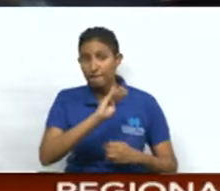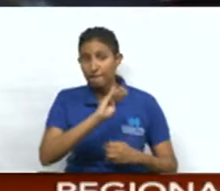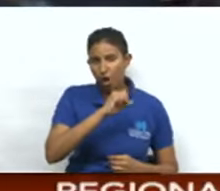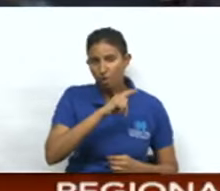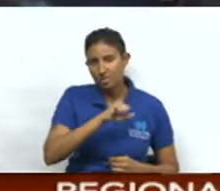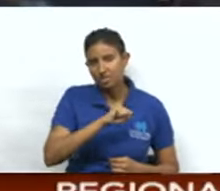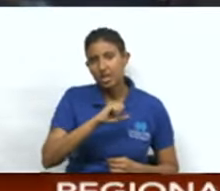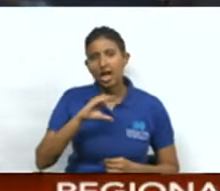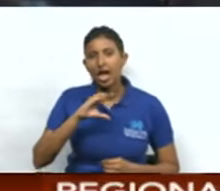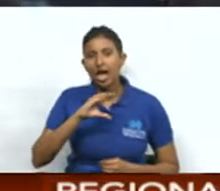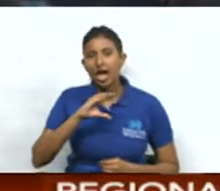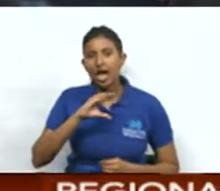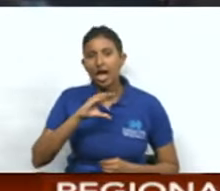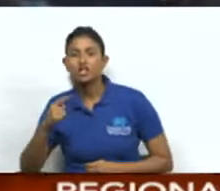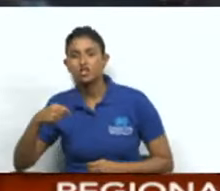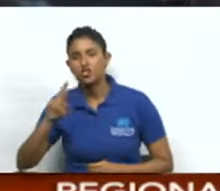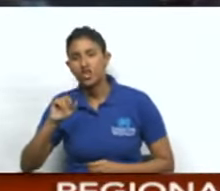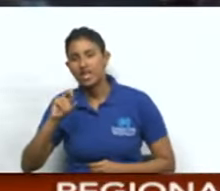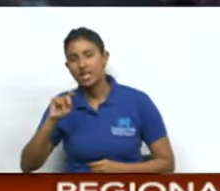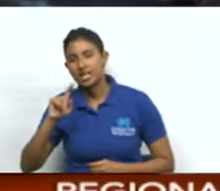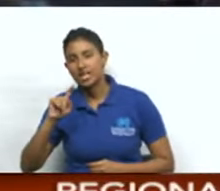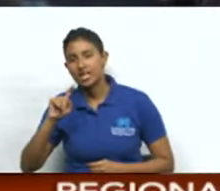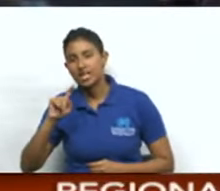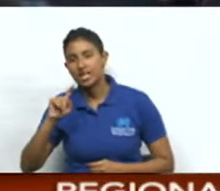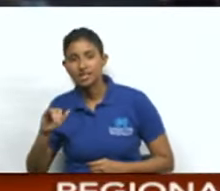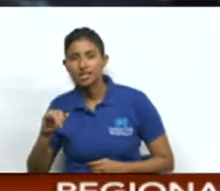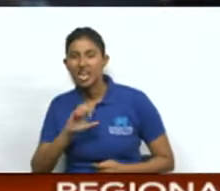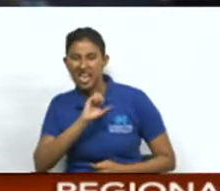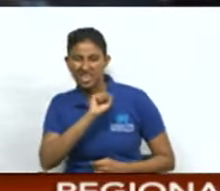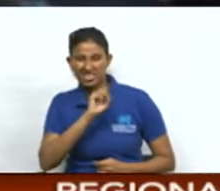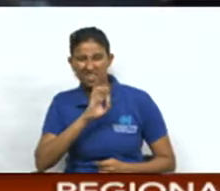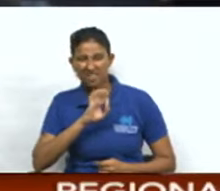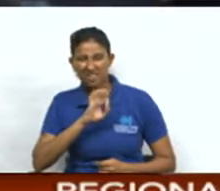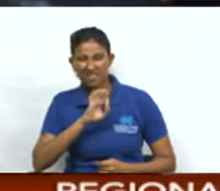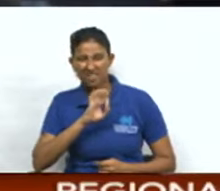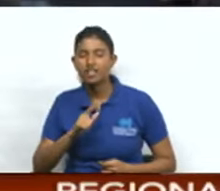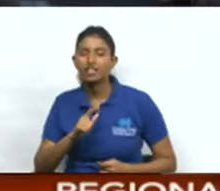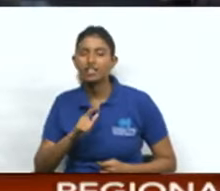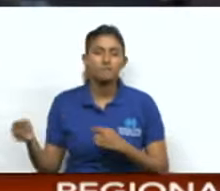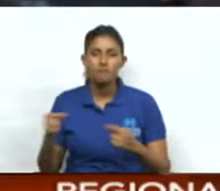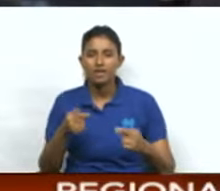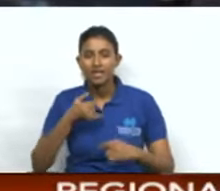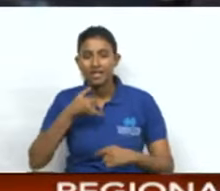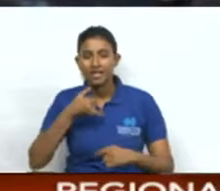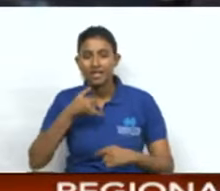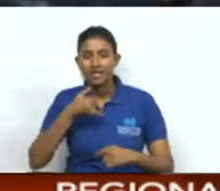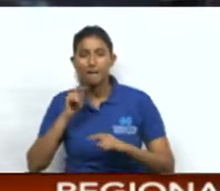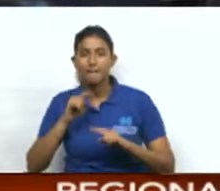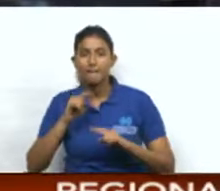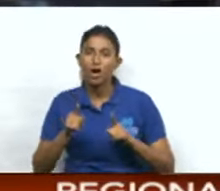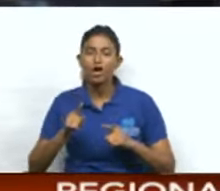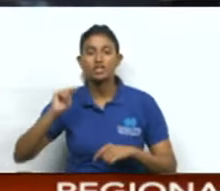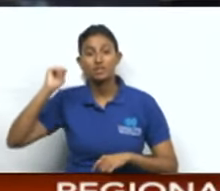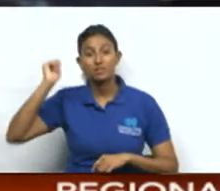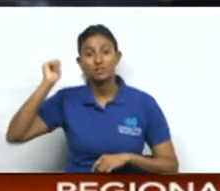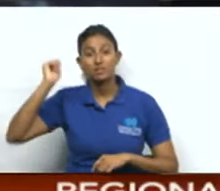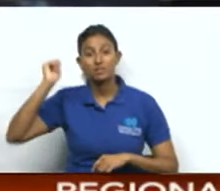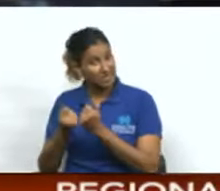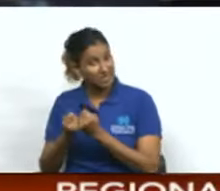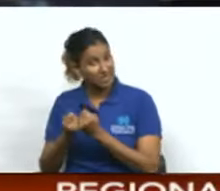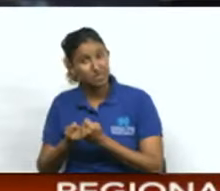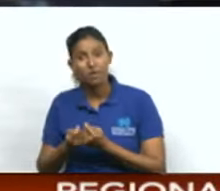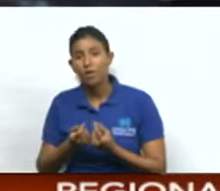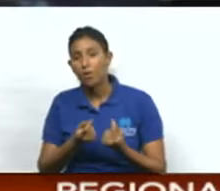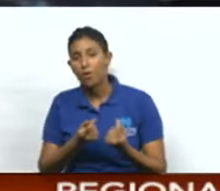rescheduled SSFL Premiership game yesterday. Although already relegated, the Tobago team still did well to claim a point from the encounter played at